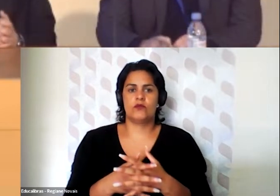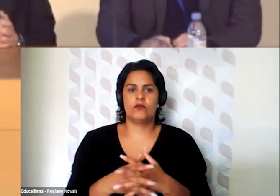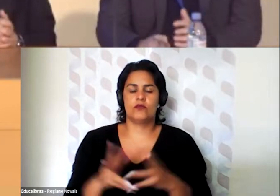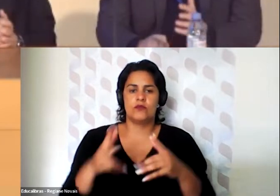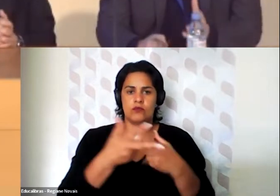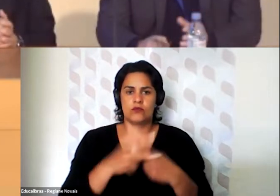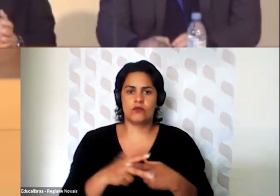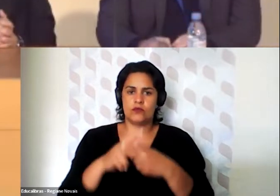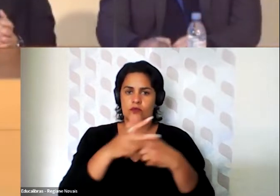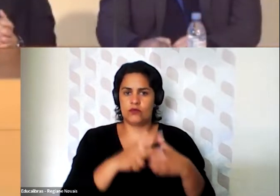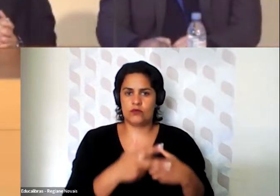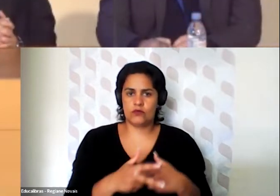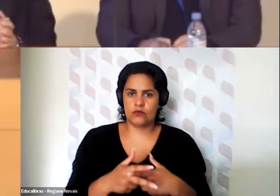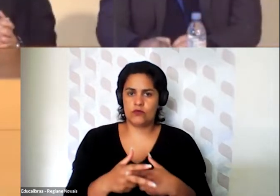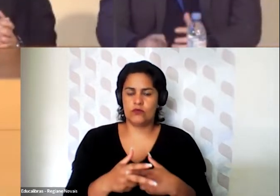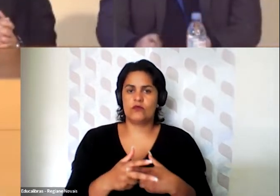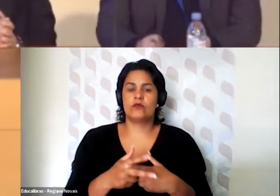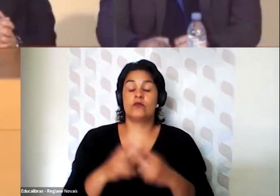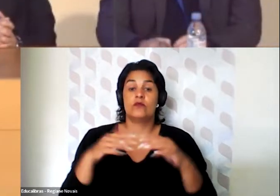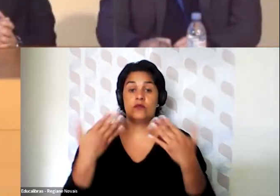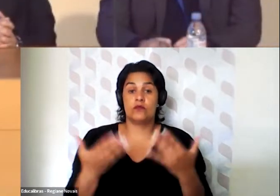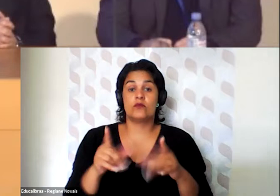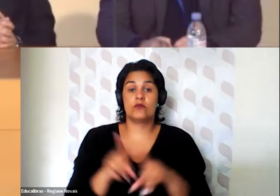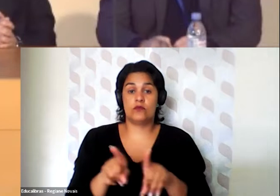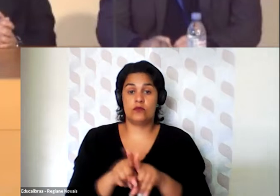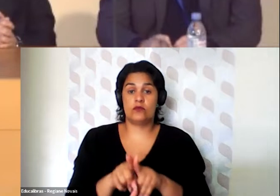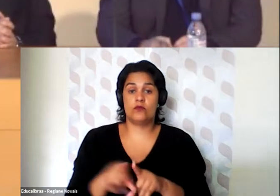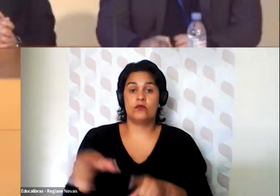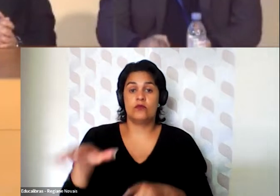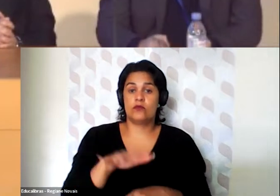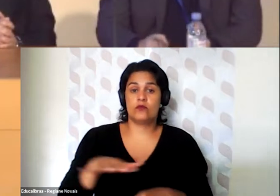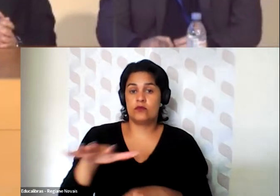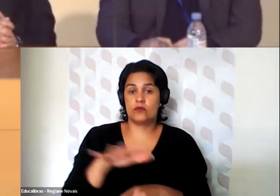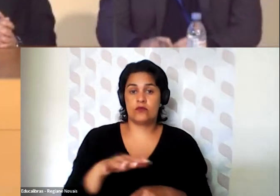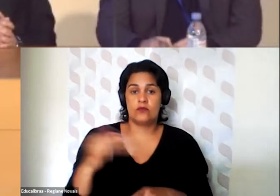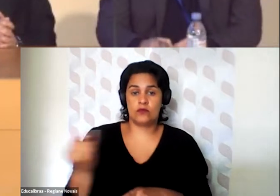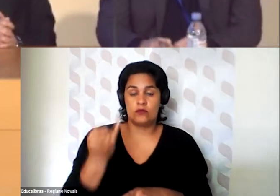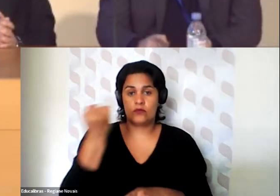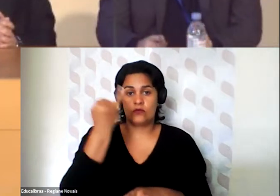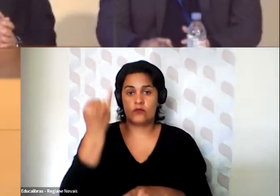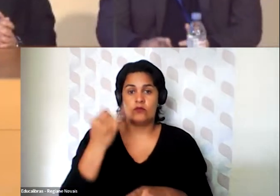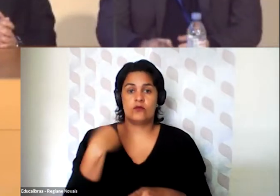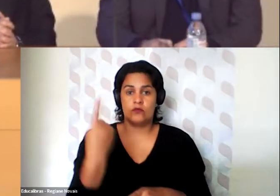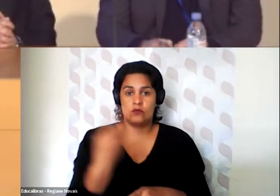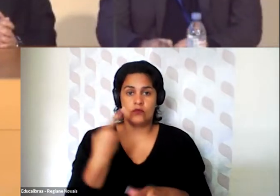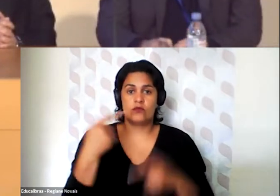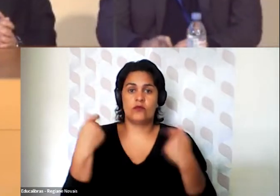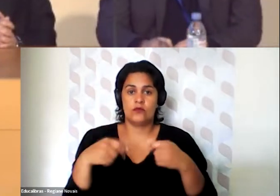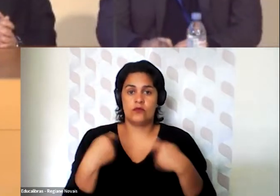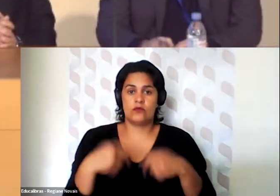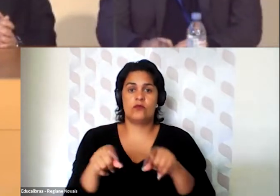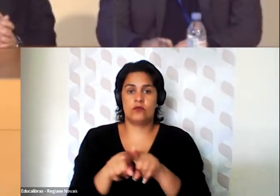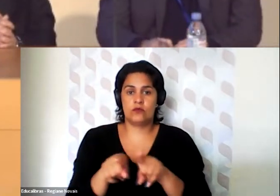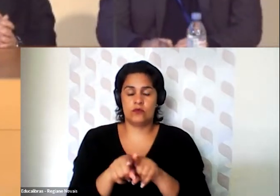protection, protection of the Amazon, climate change. This is something where also the accession process to